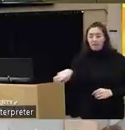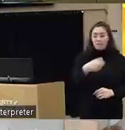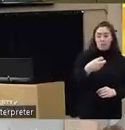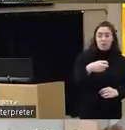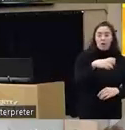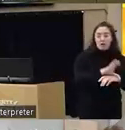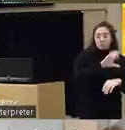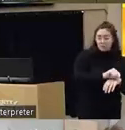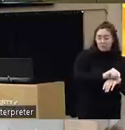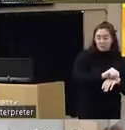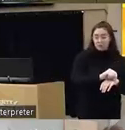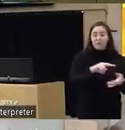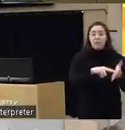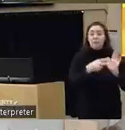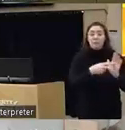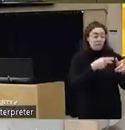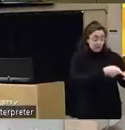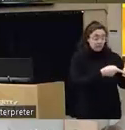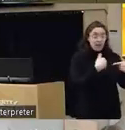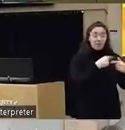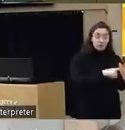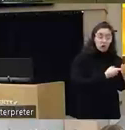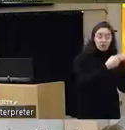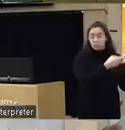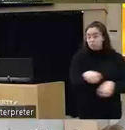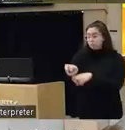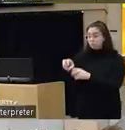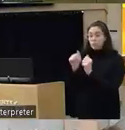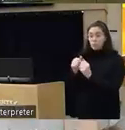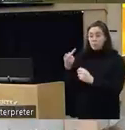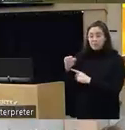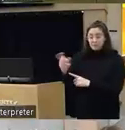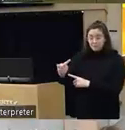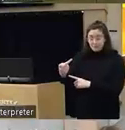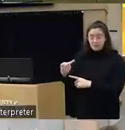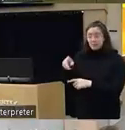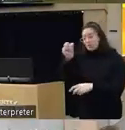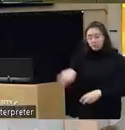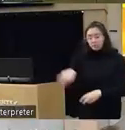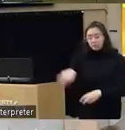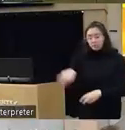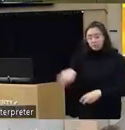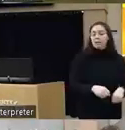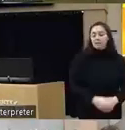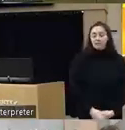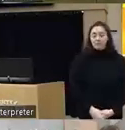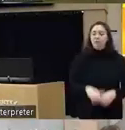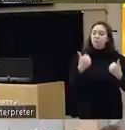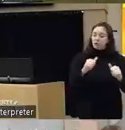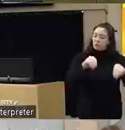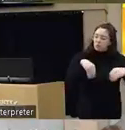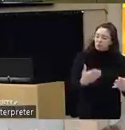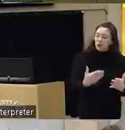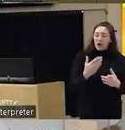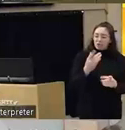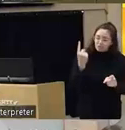case and in-person follow-up as needed with the consultant. So this idea is trying to get the right care at the